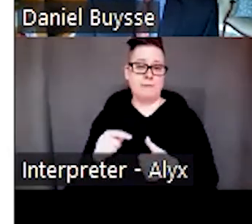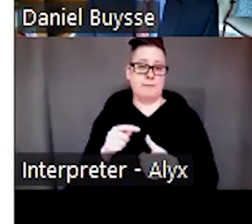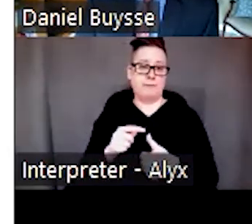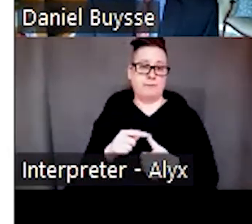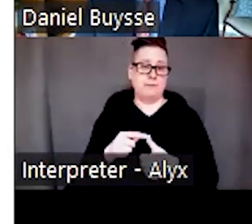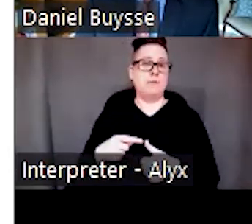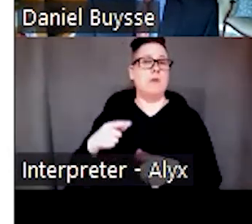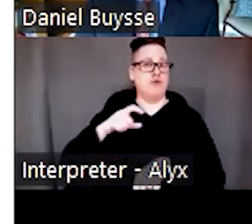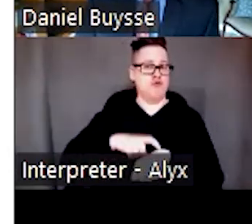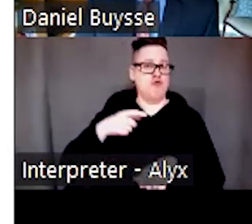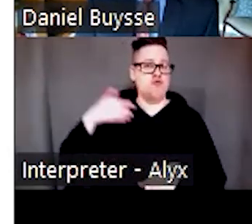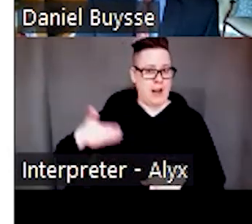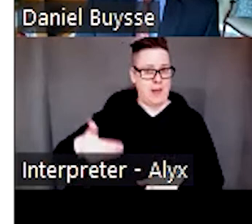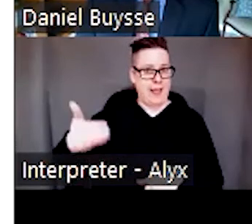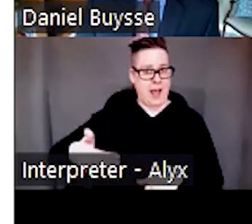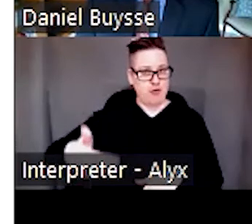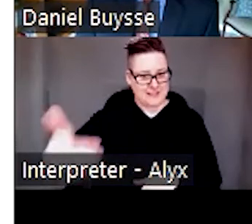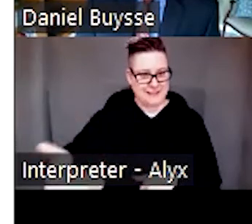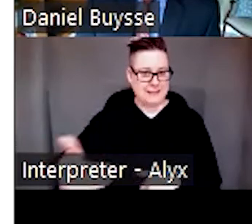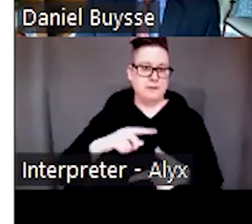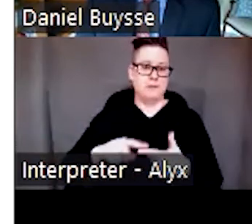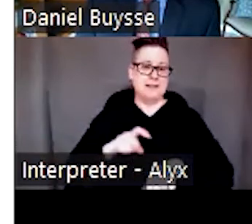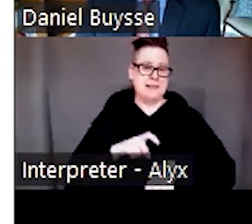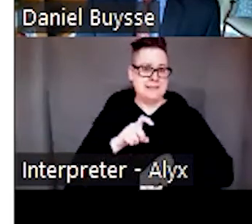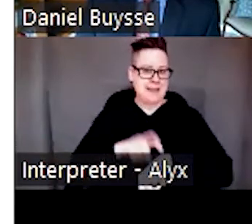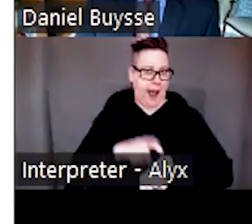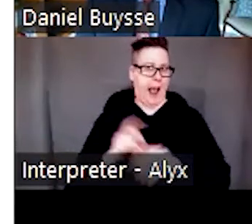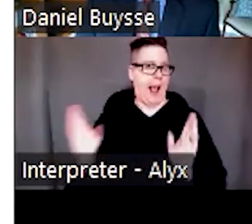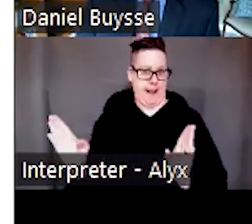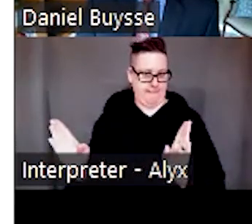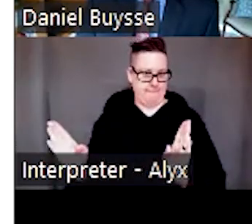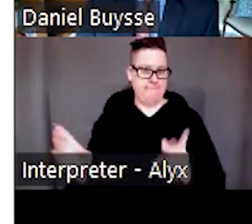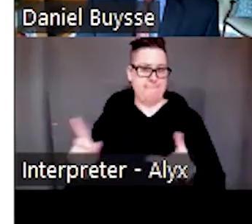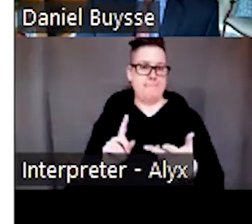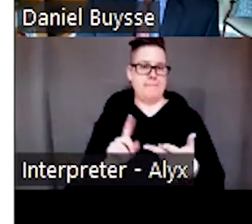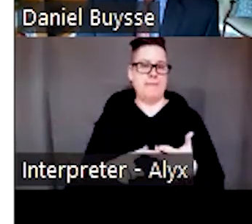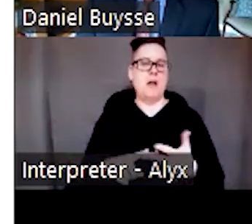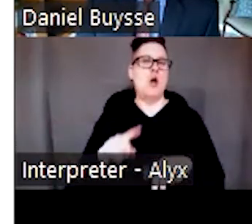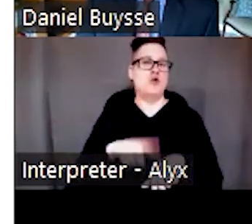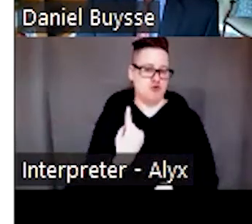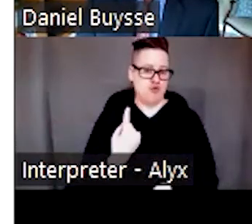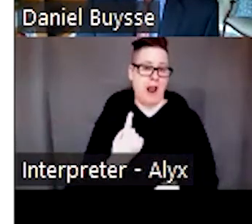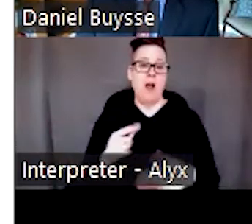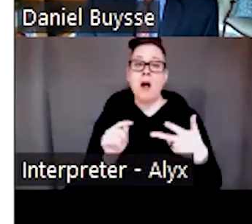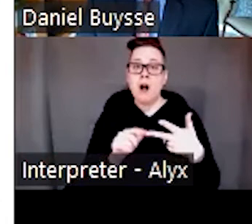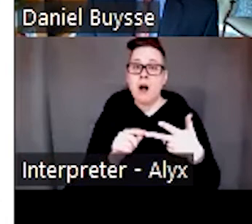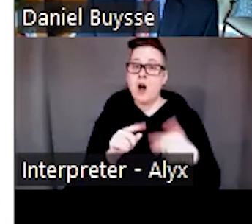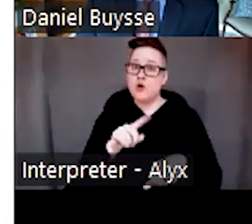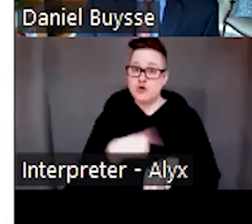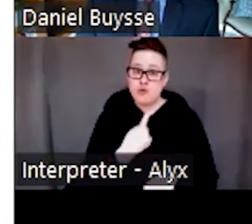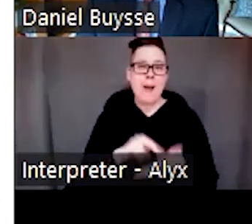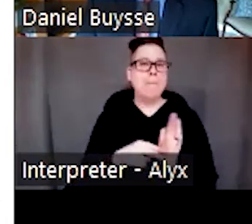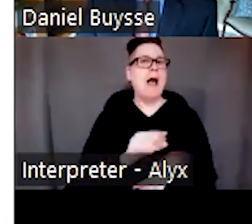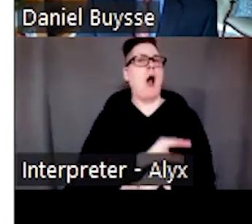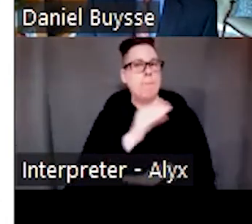dimensions of regularity, timing, and duration. And by duration here, I'm really referring to the amount of